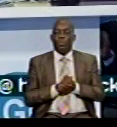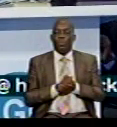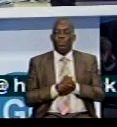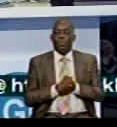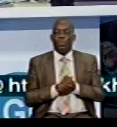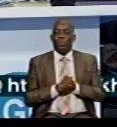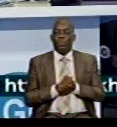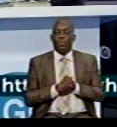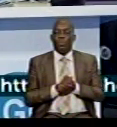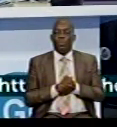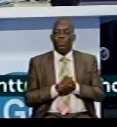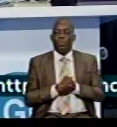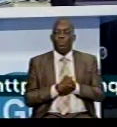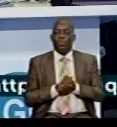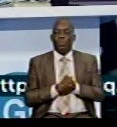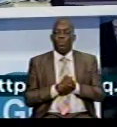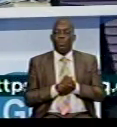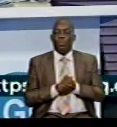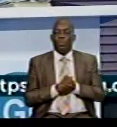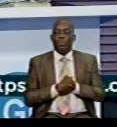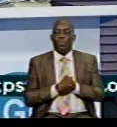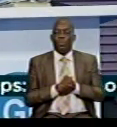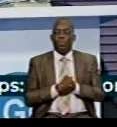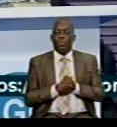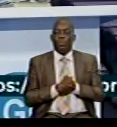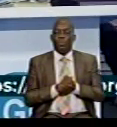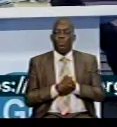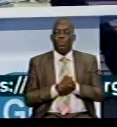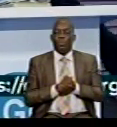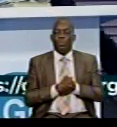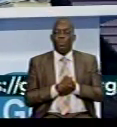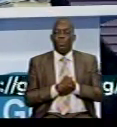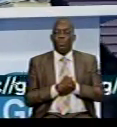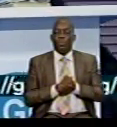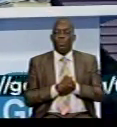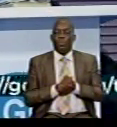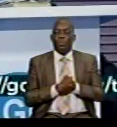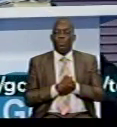it. Swallow it. Lo Prince de Pe. Swallow it.